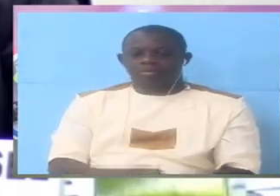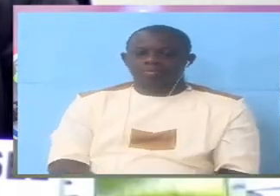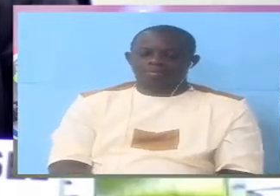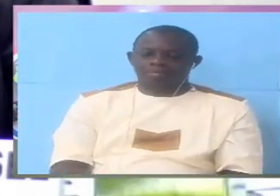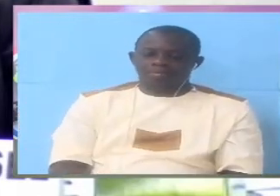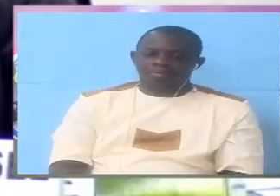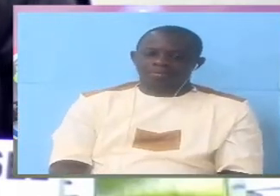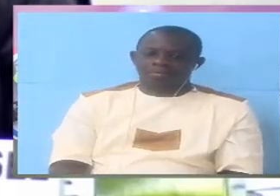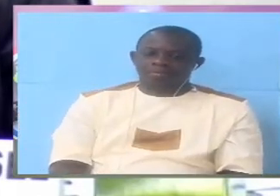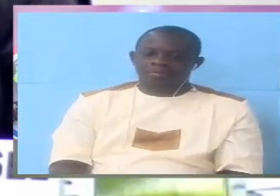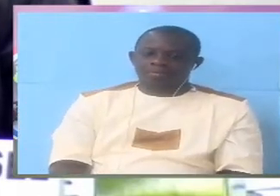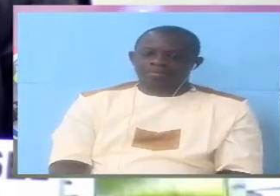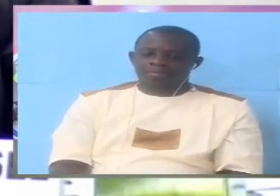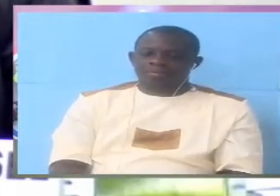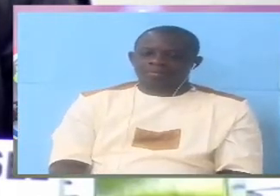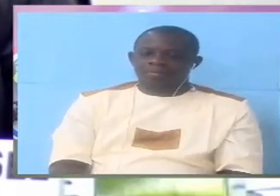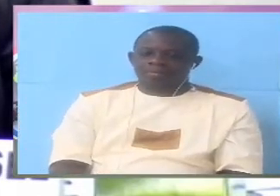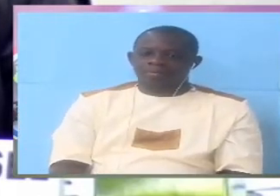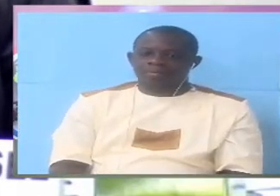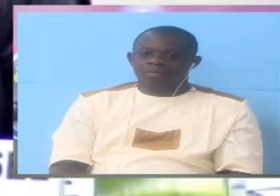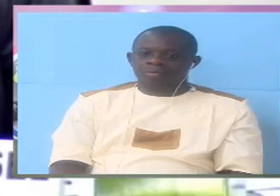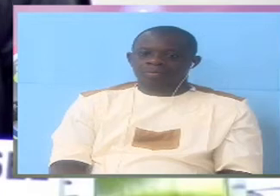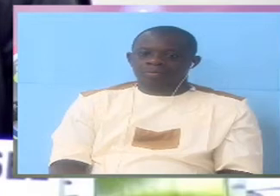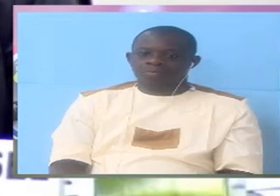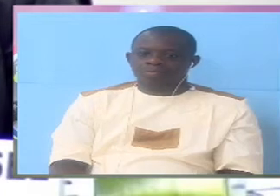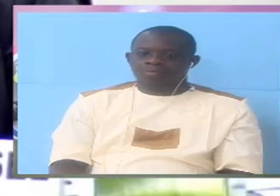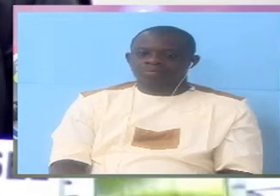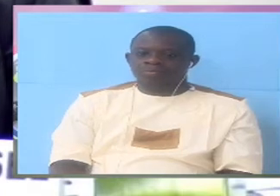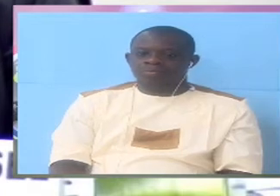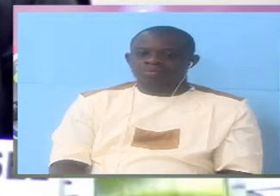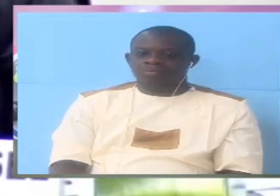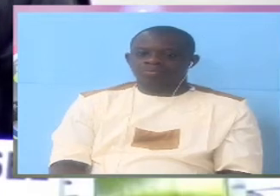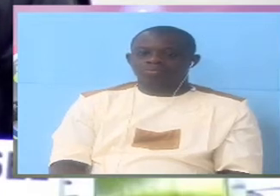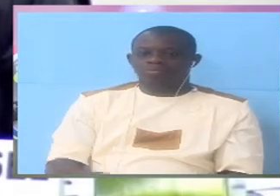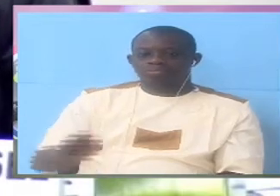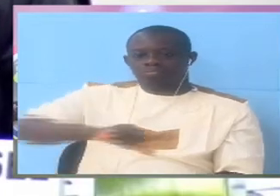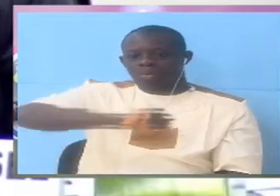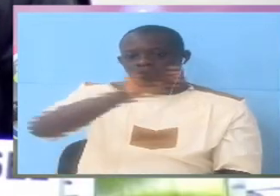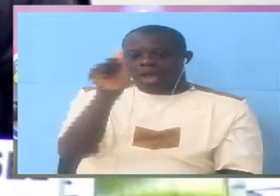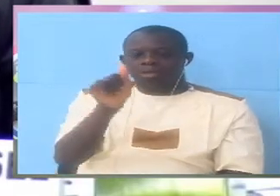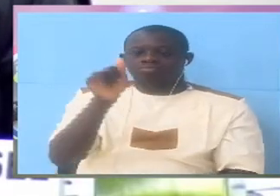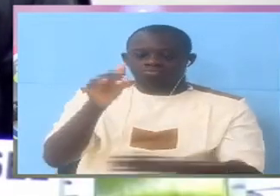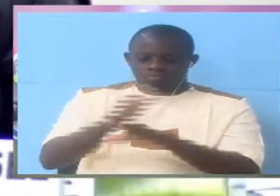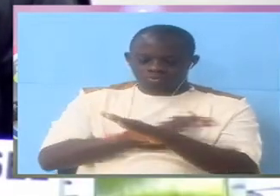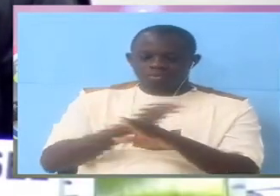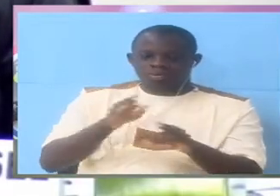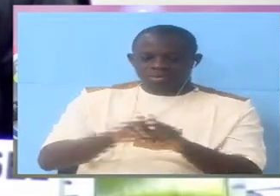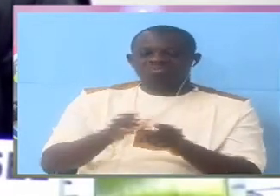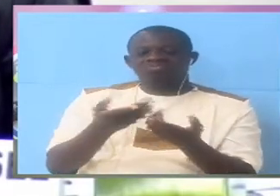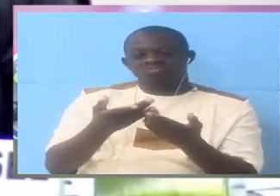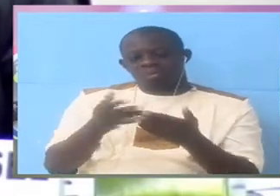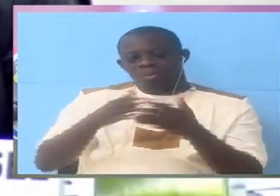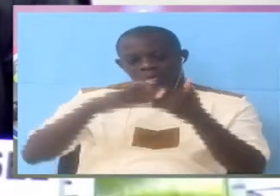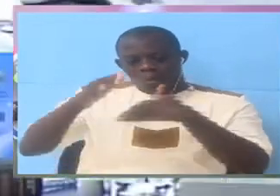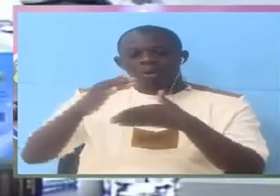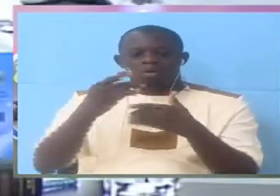And then the favorite NIA interrogation position would follow. He